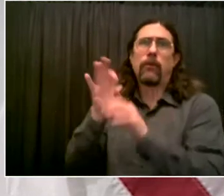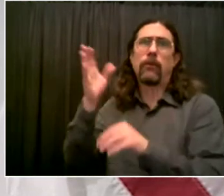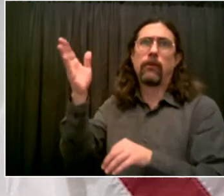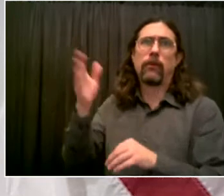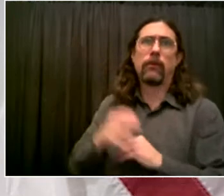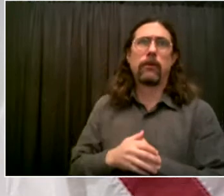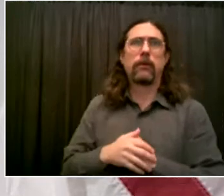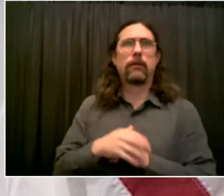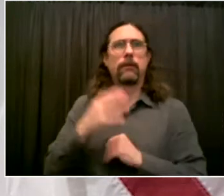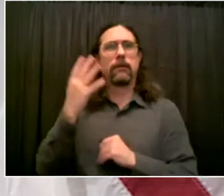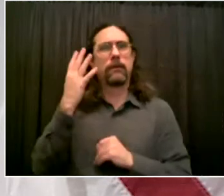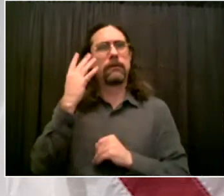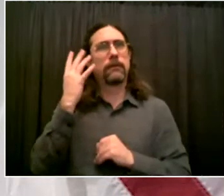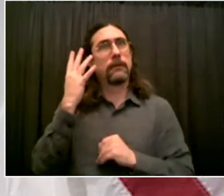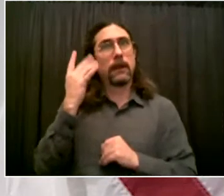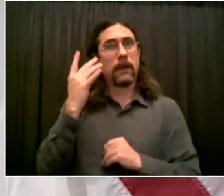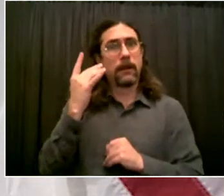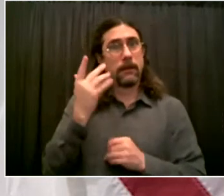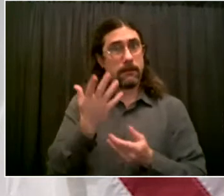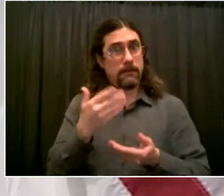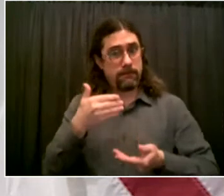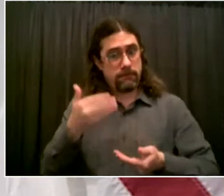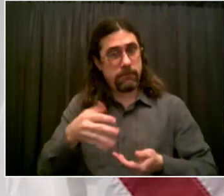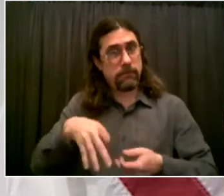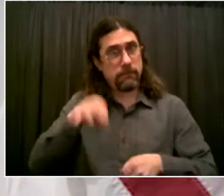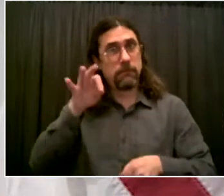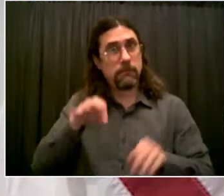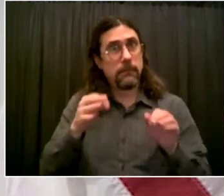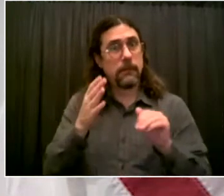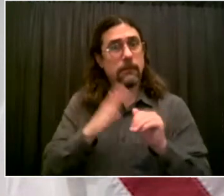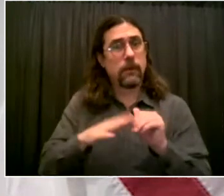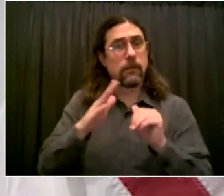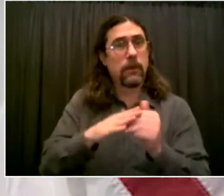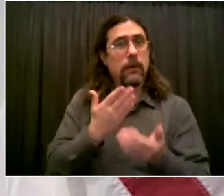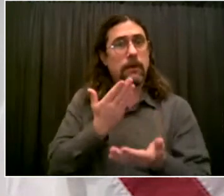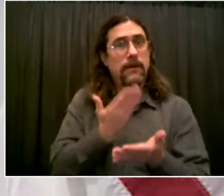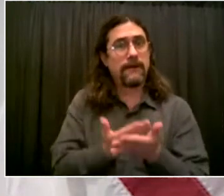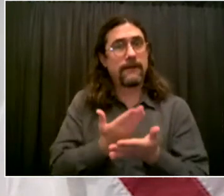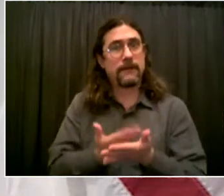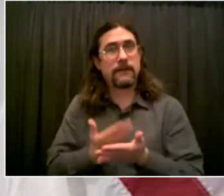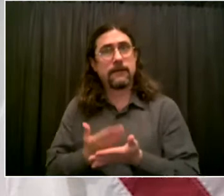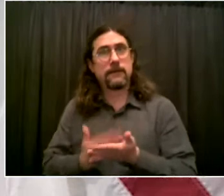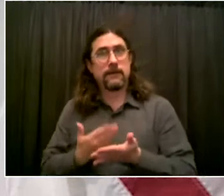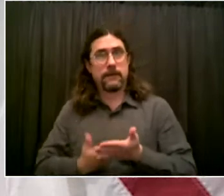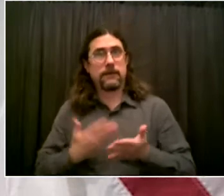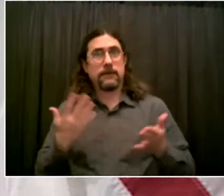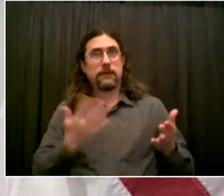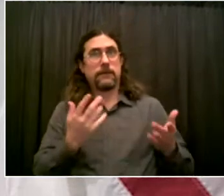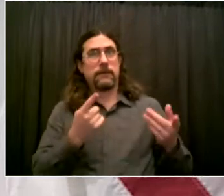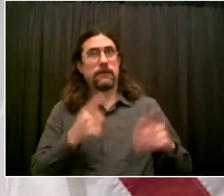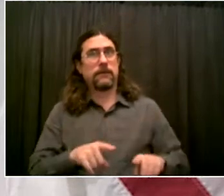governor who clearly has lost his ability to be credible. That's the bottom line here.